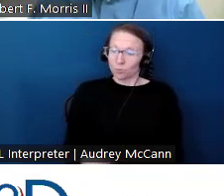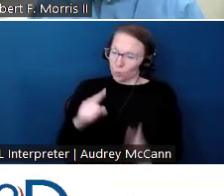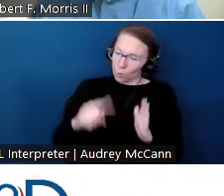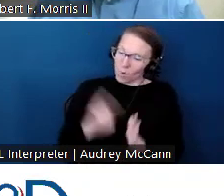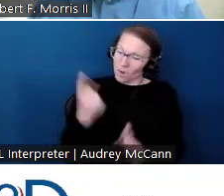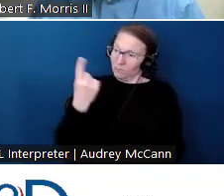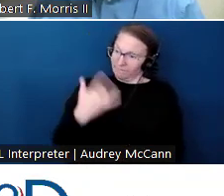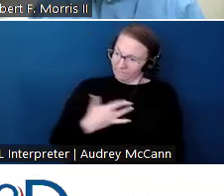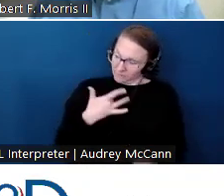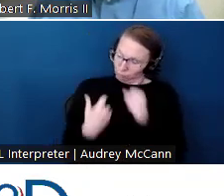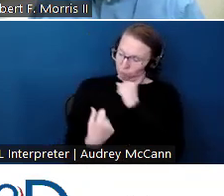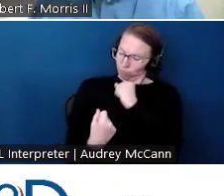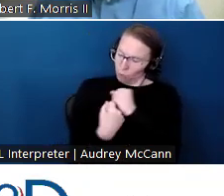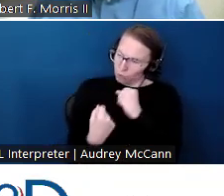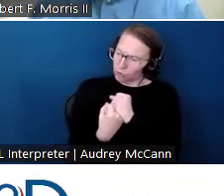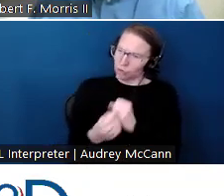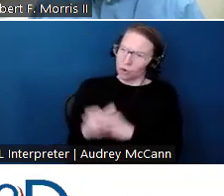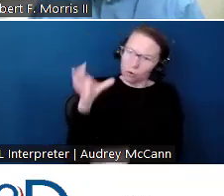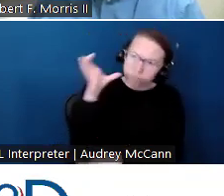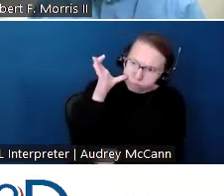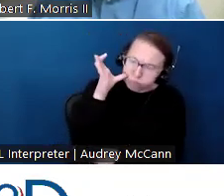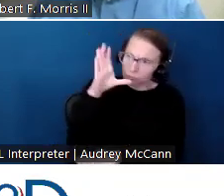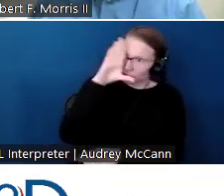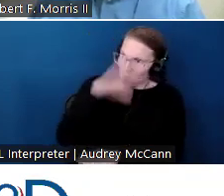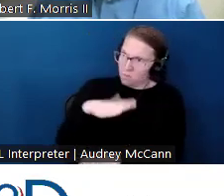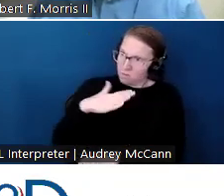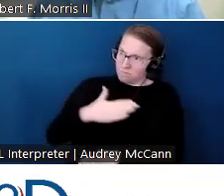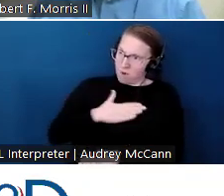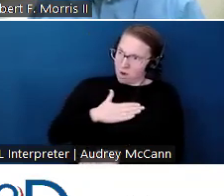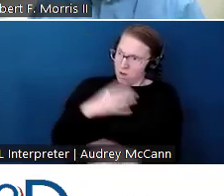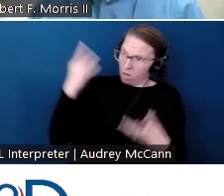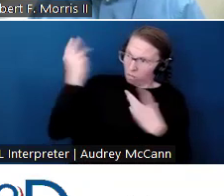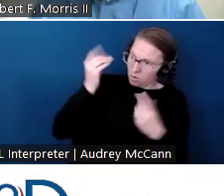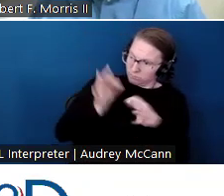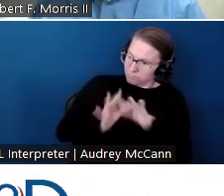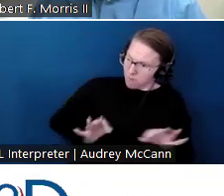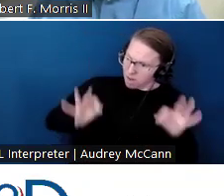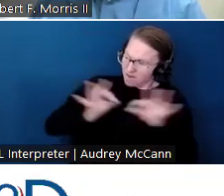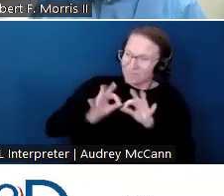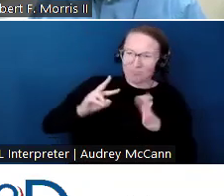supported and heard, and they know that their opinions matter, they can perform